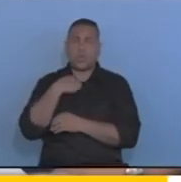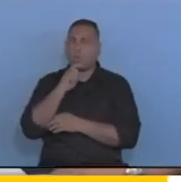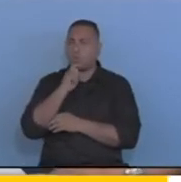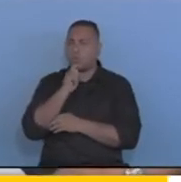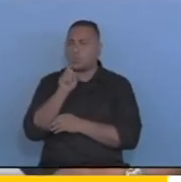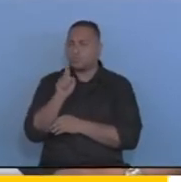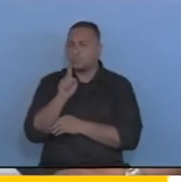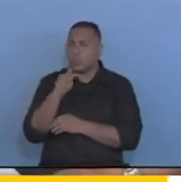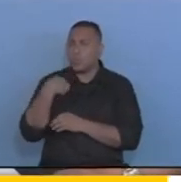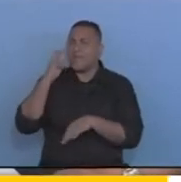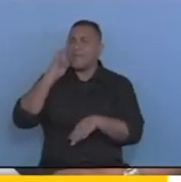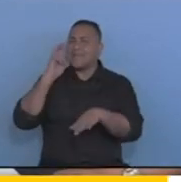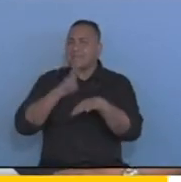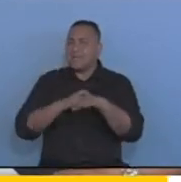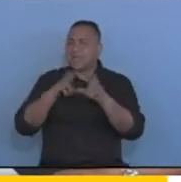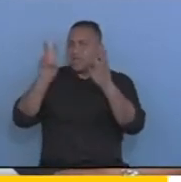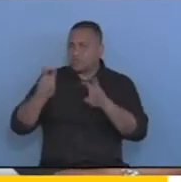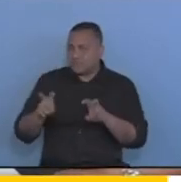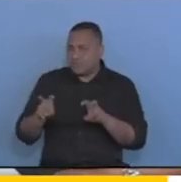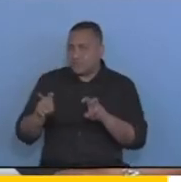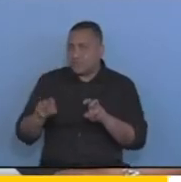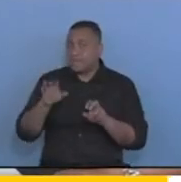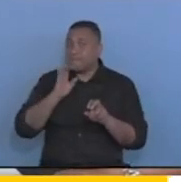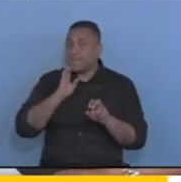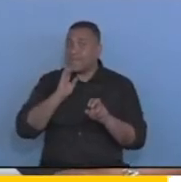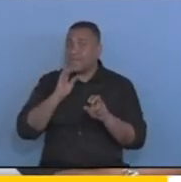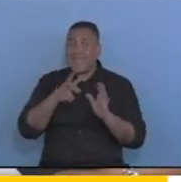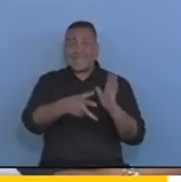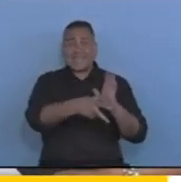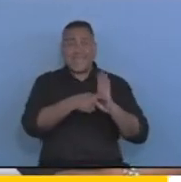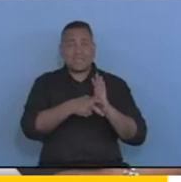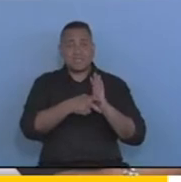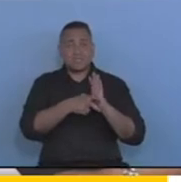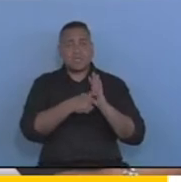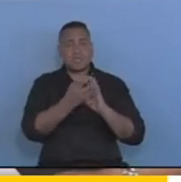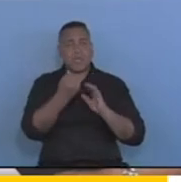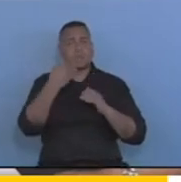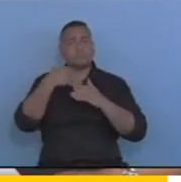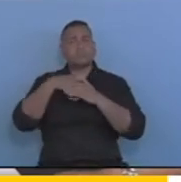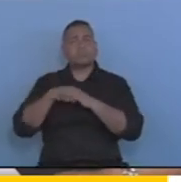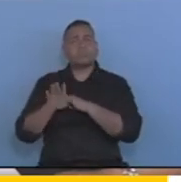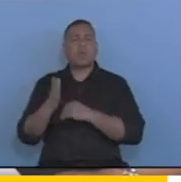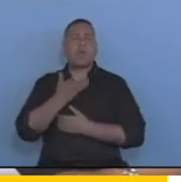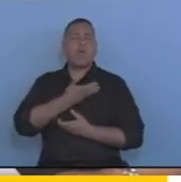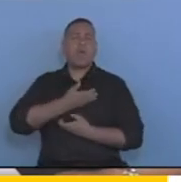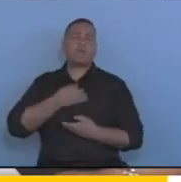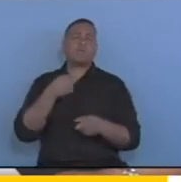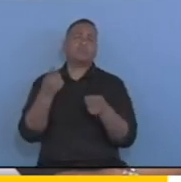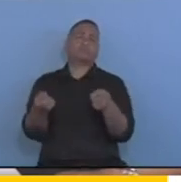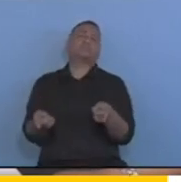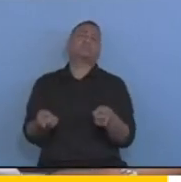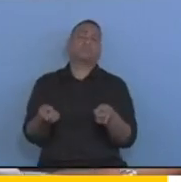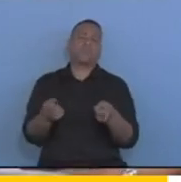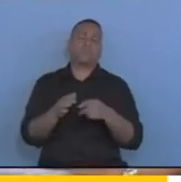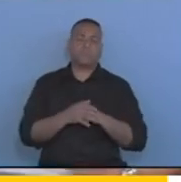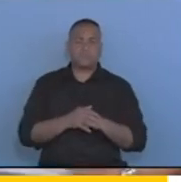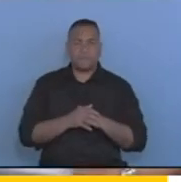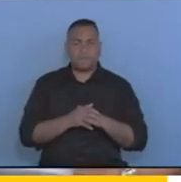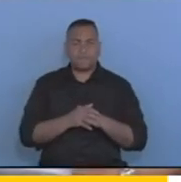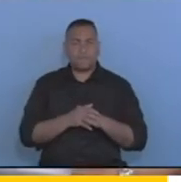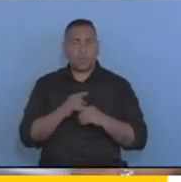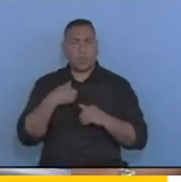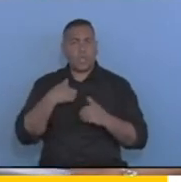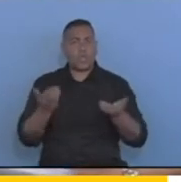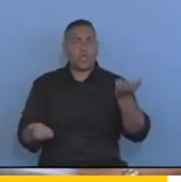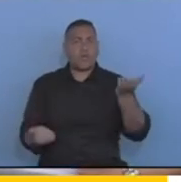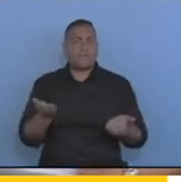generating power, so that our guests can be comfortable. Because if you look at, you're also comparing yourself against other hotels.